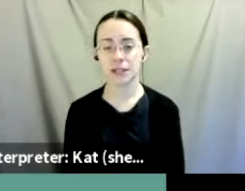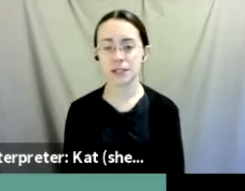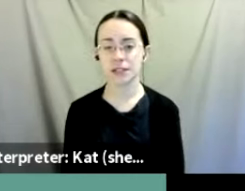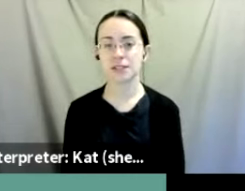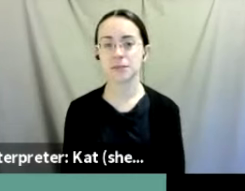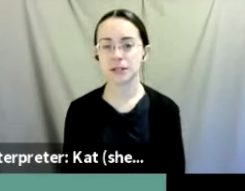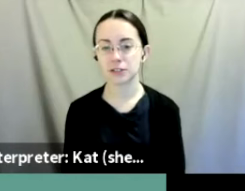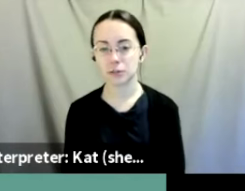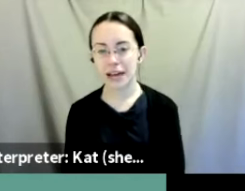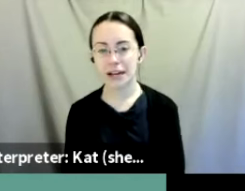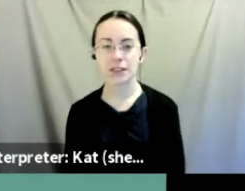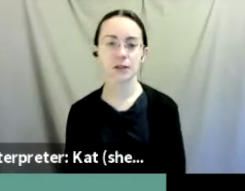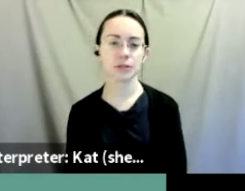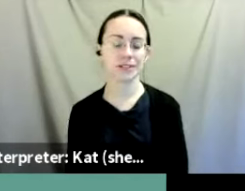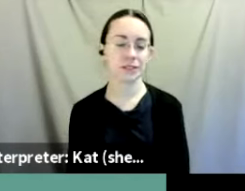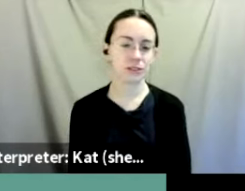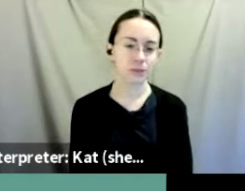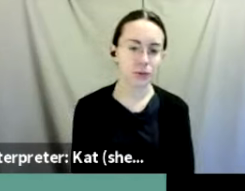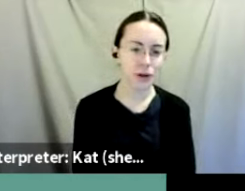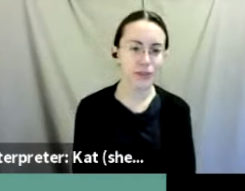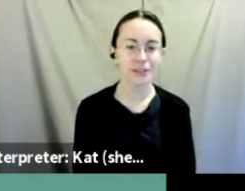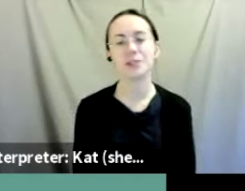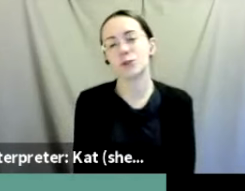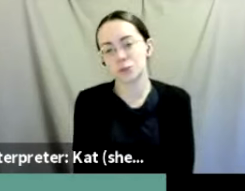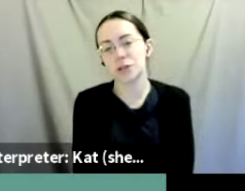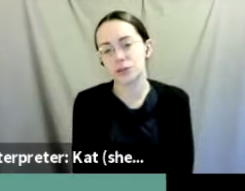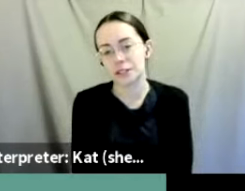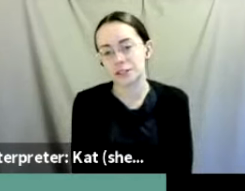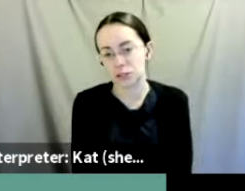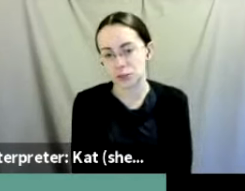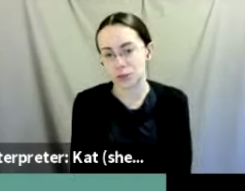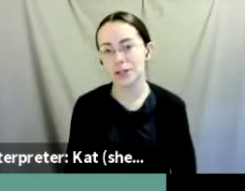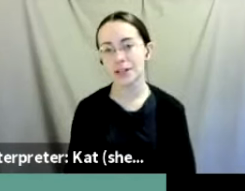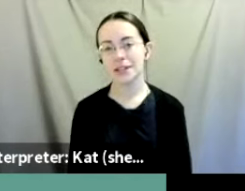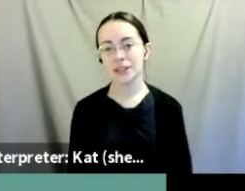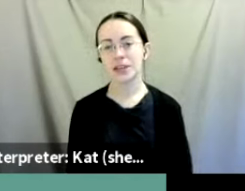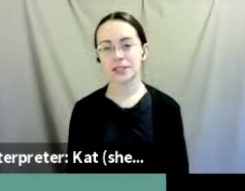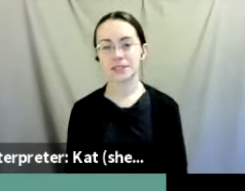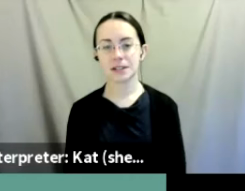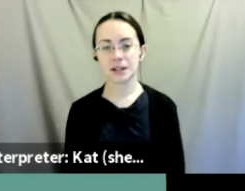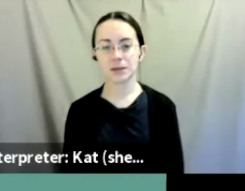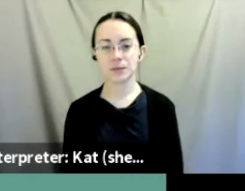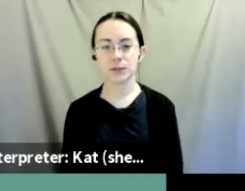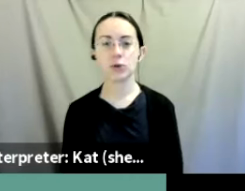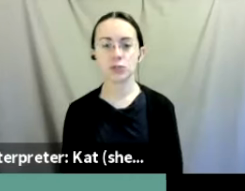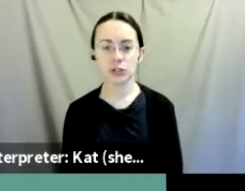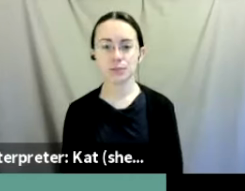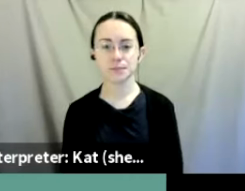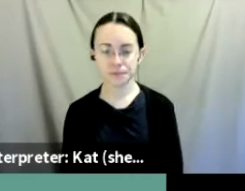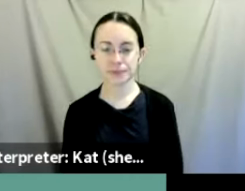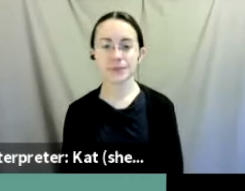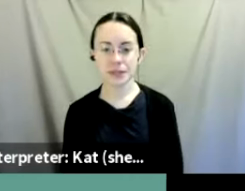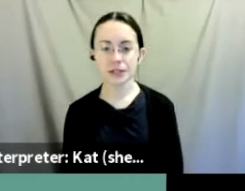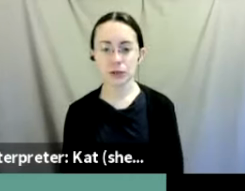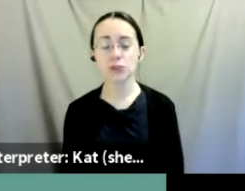of the idea that disabilities are bad. That implies that there's something wrong with us. And of course, we know that that's not true, that